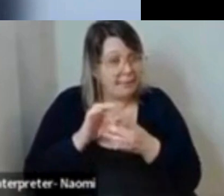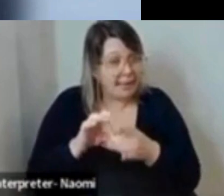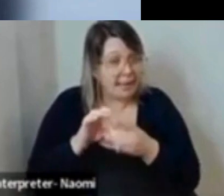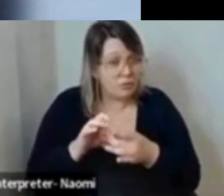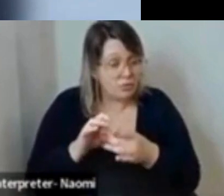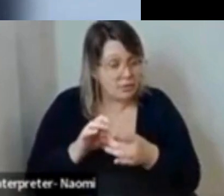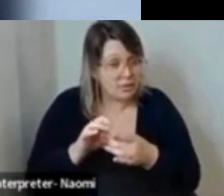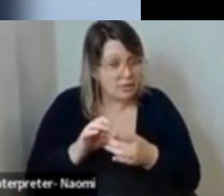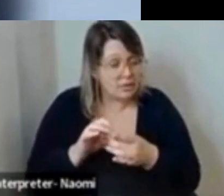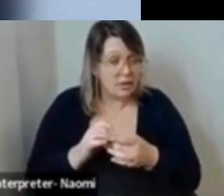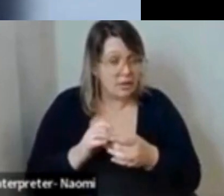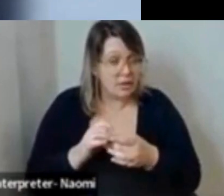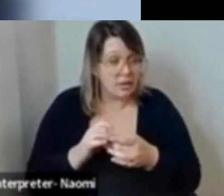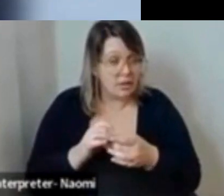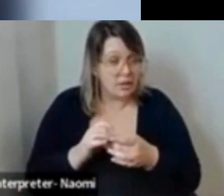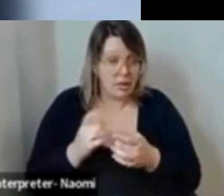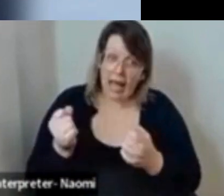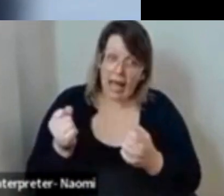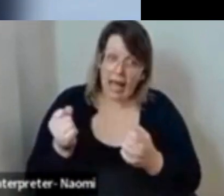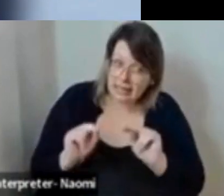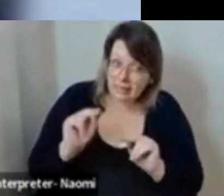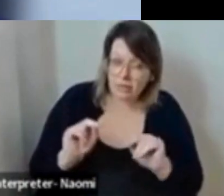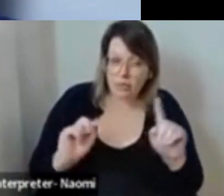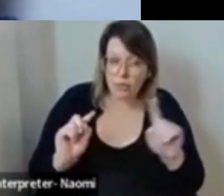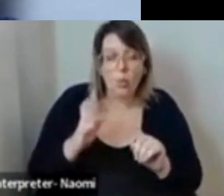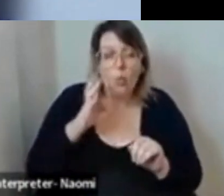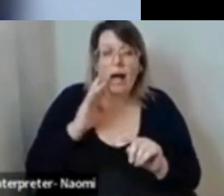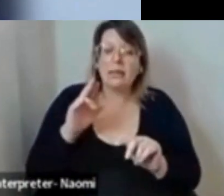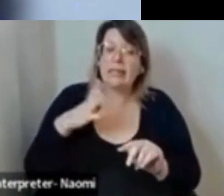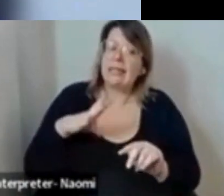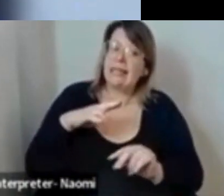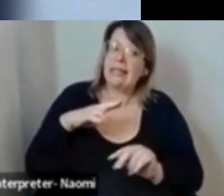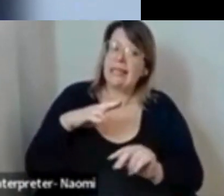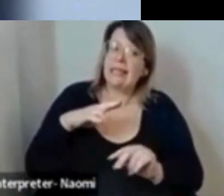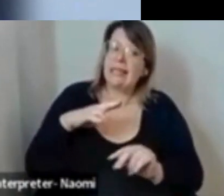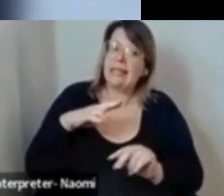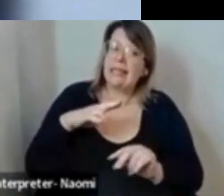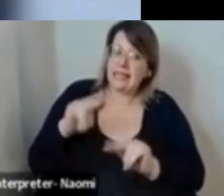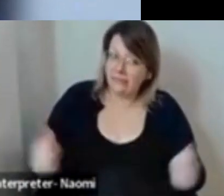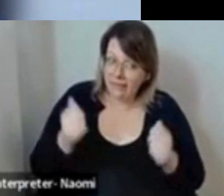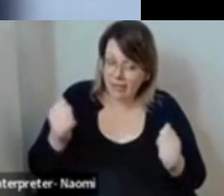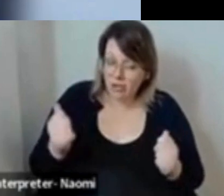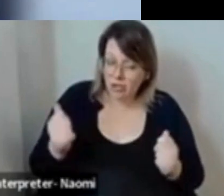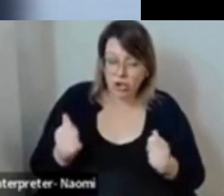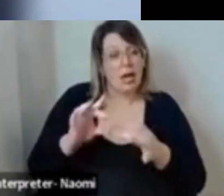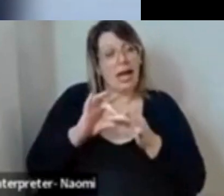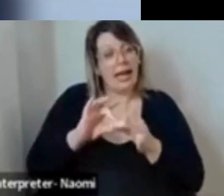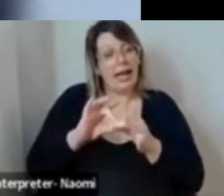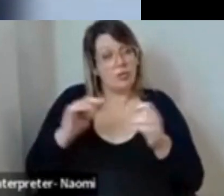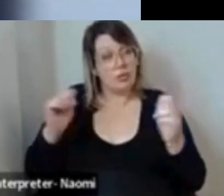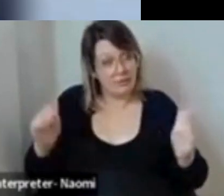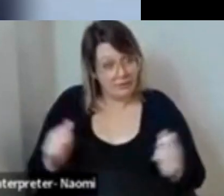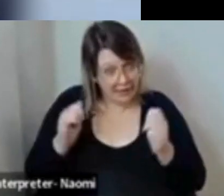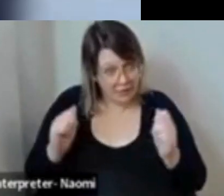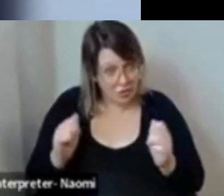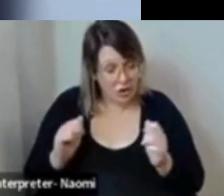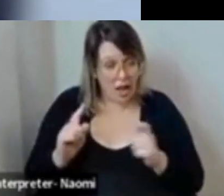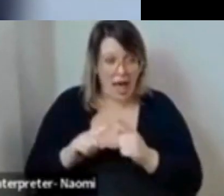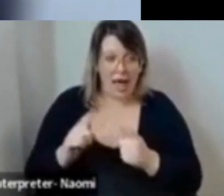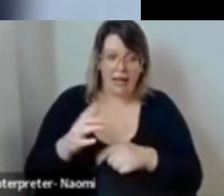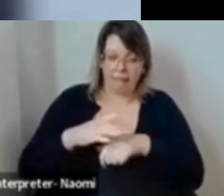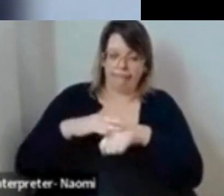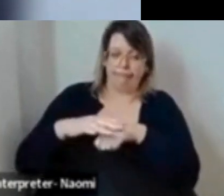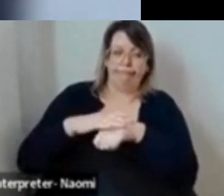needs assessment? And then once that needs assessment is undertaken and that engagement is undertaken as a minimal engagement,